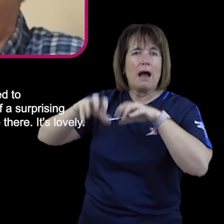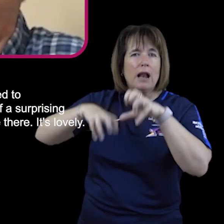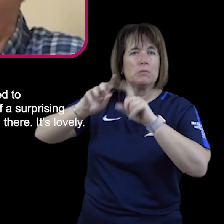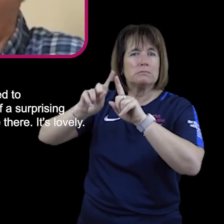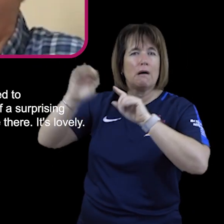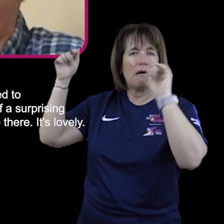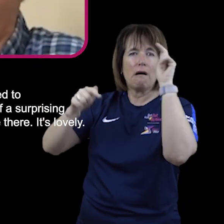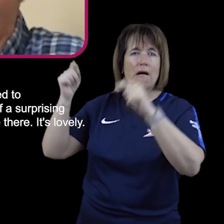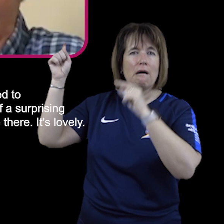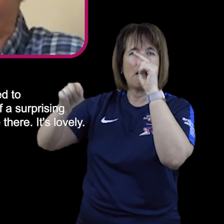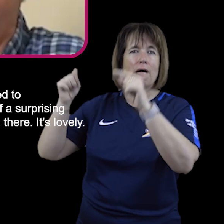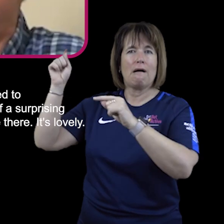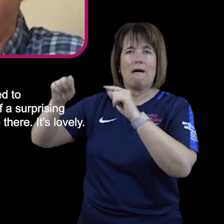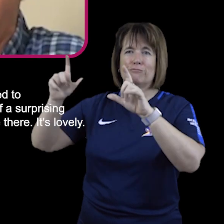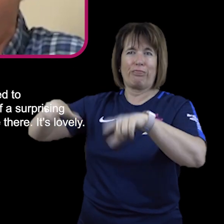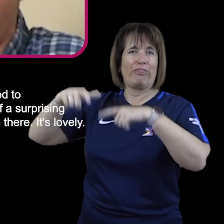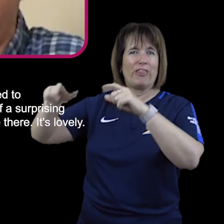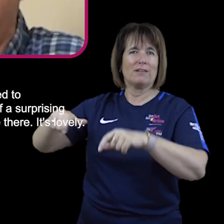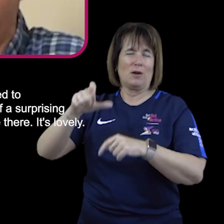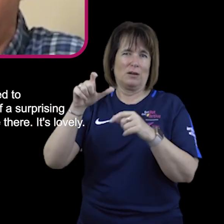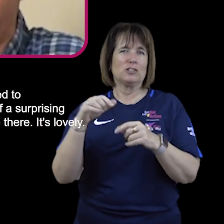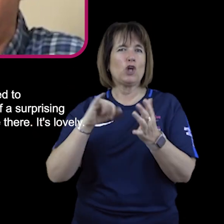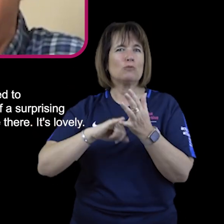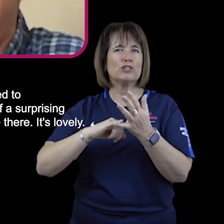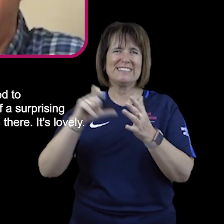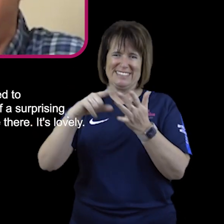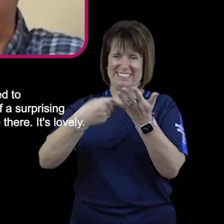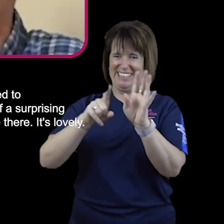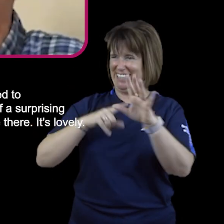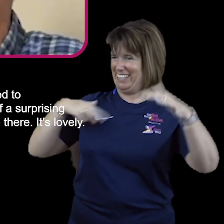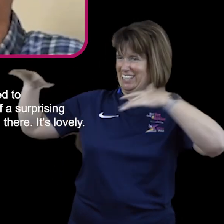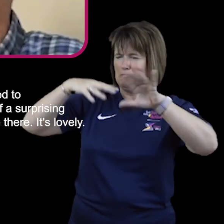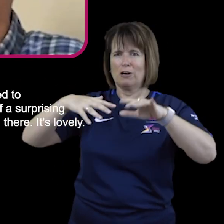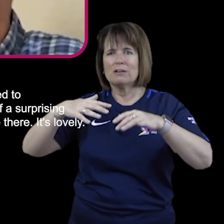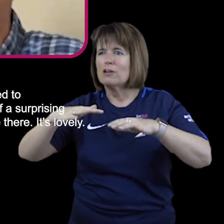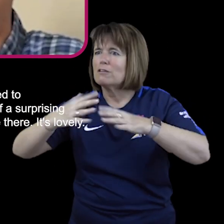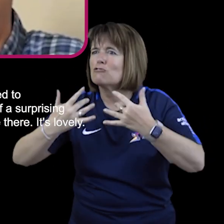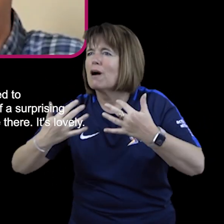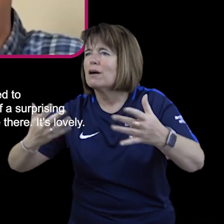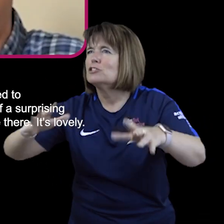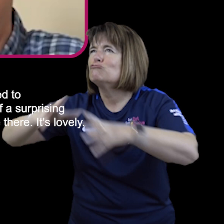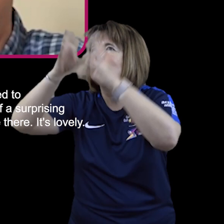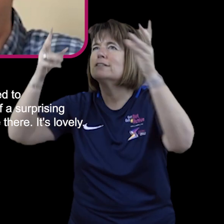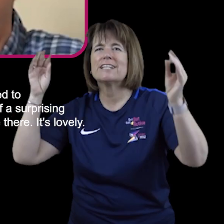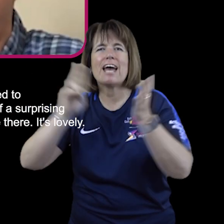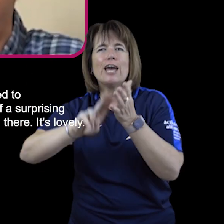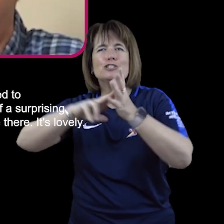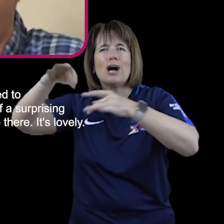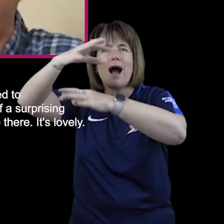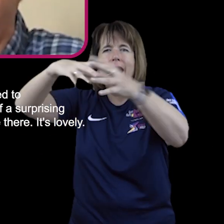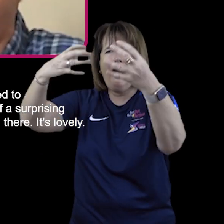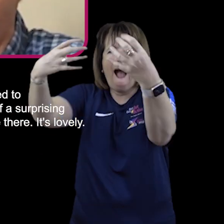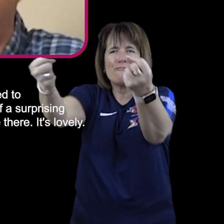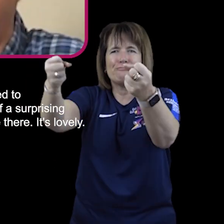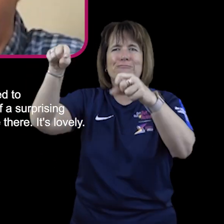of a surprising amount of wildlife, since it's in Salisbury, it's a city, but there's a